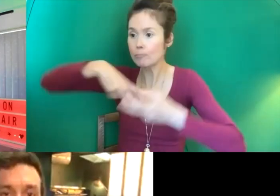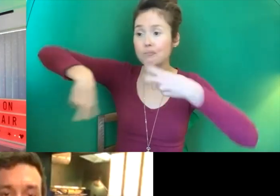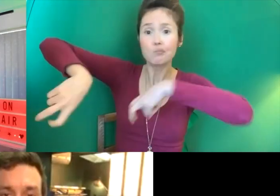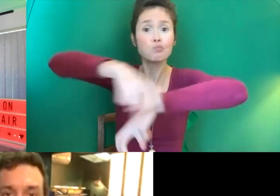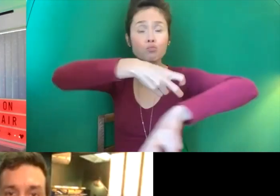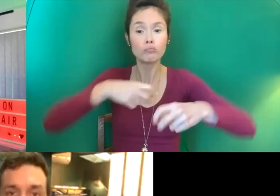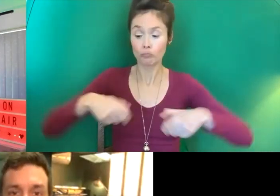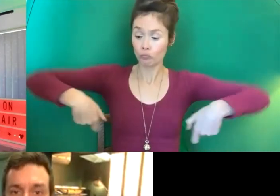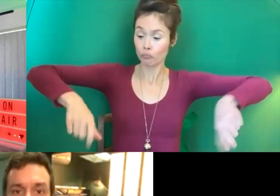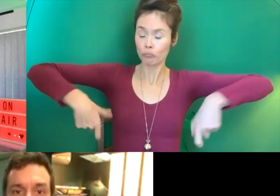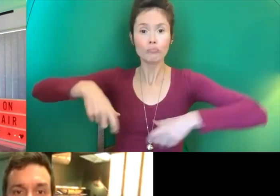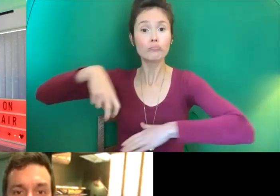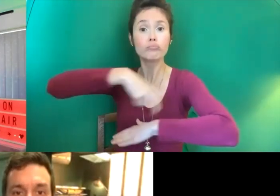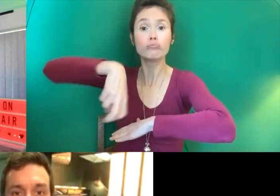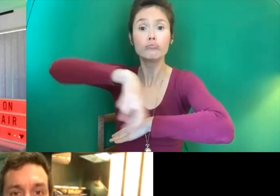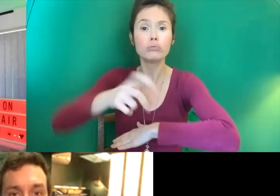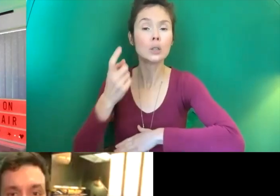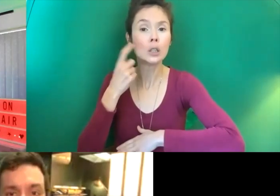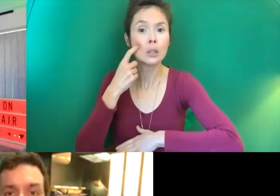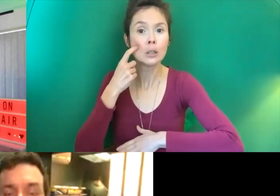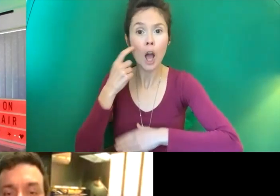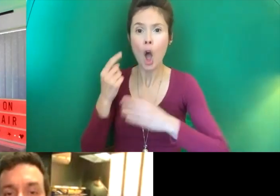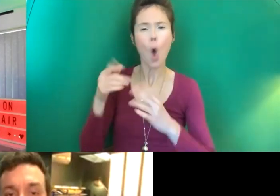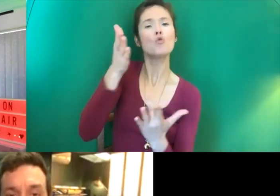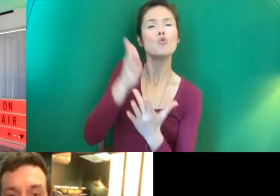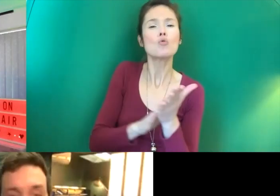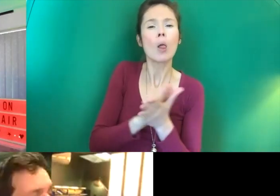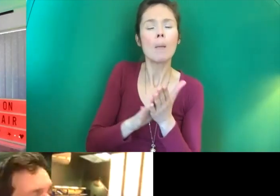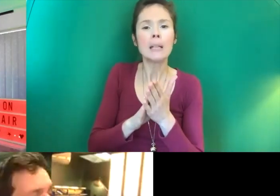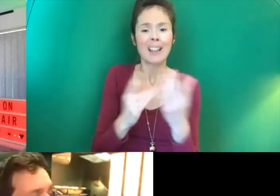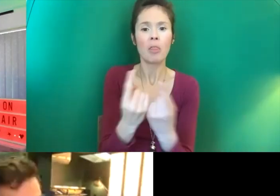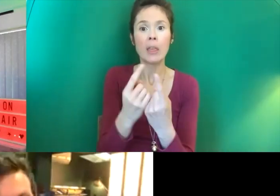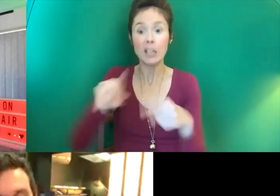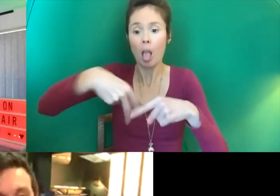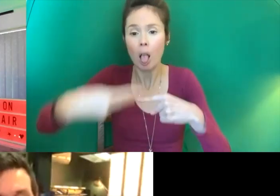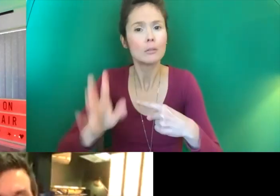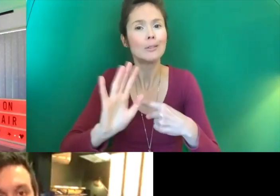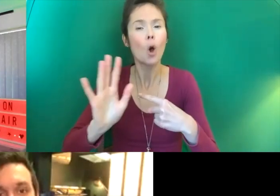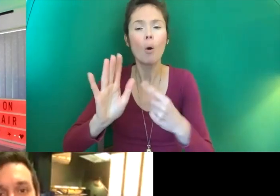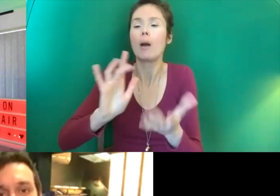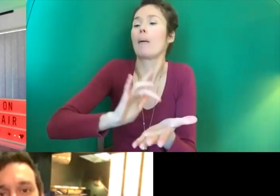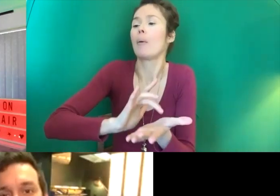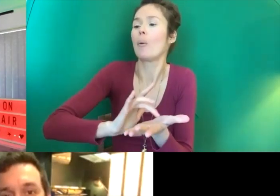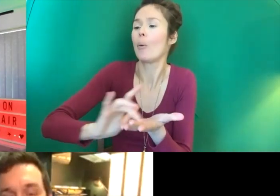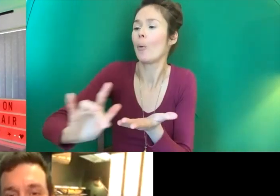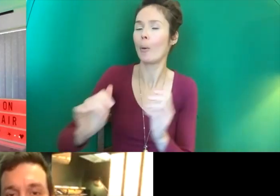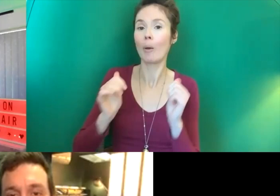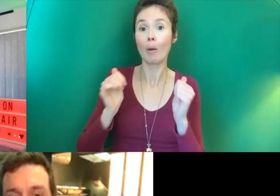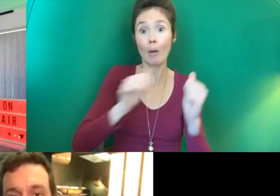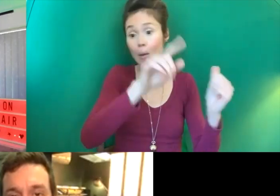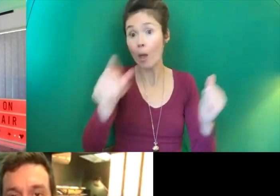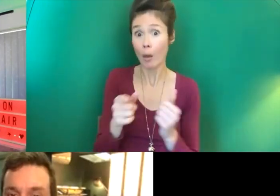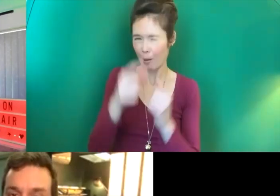there aren't obstacles to trip over all the way around the corridors as well. So, that's the first room, second room. And then continuing